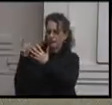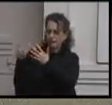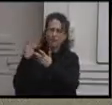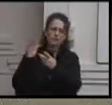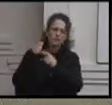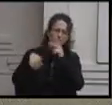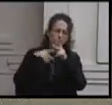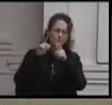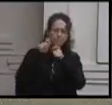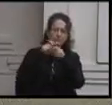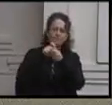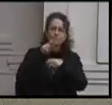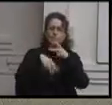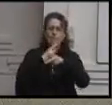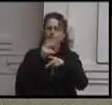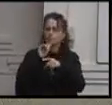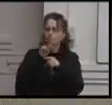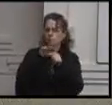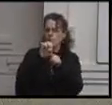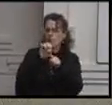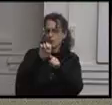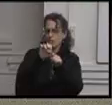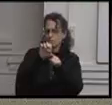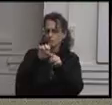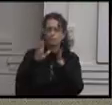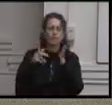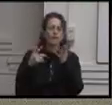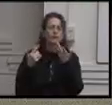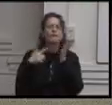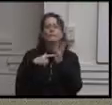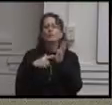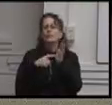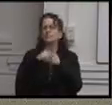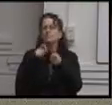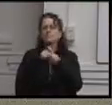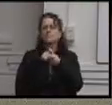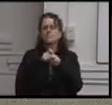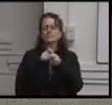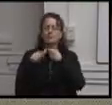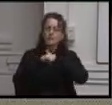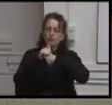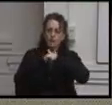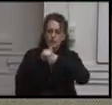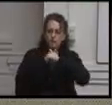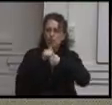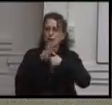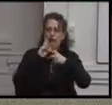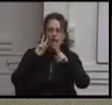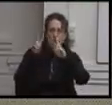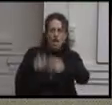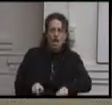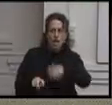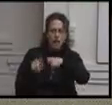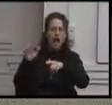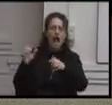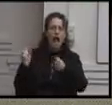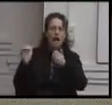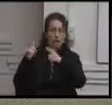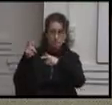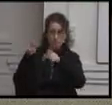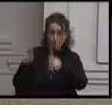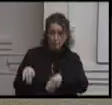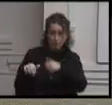recognition of the fact that programming needs to be directed to risk areas and to assessments focusing on risk.